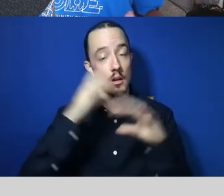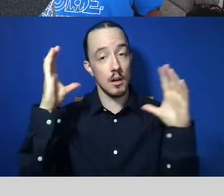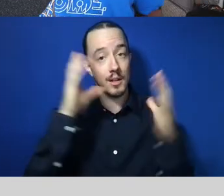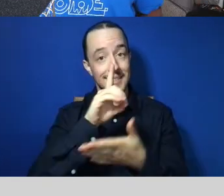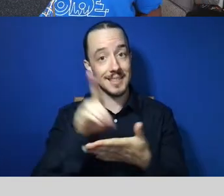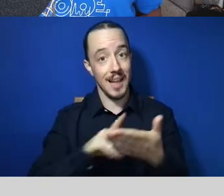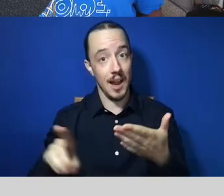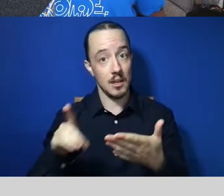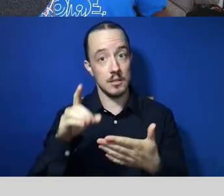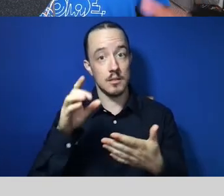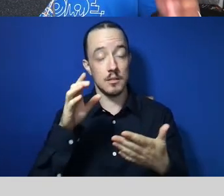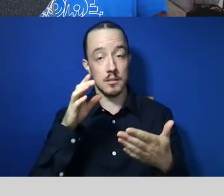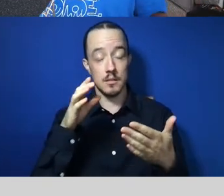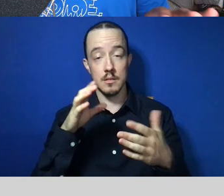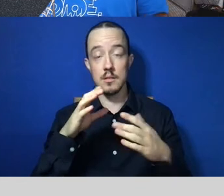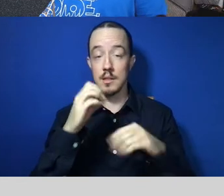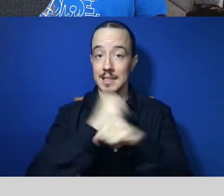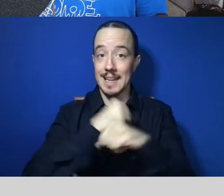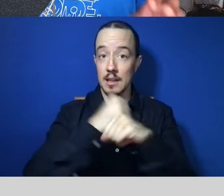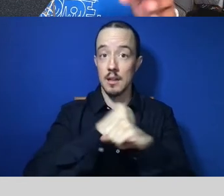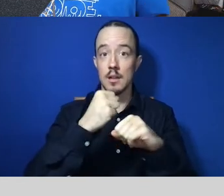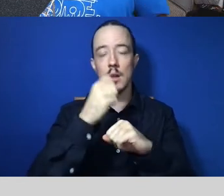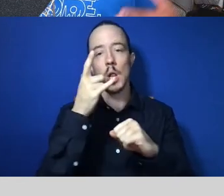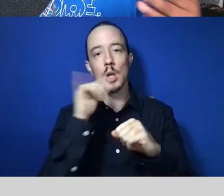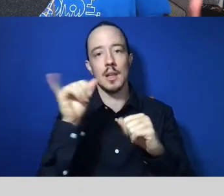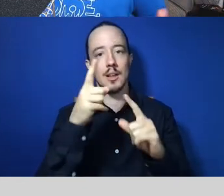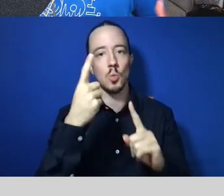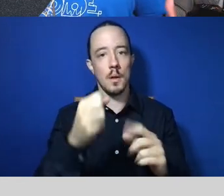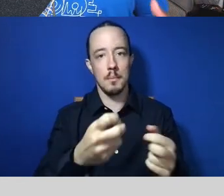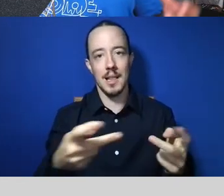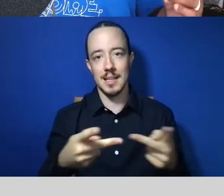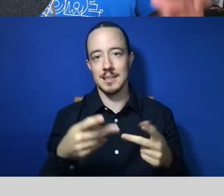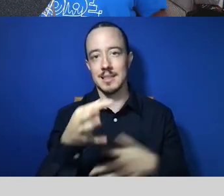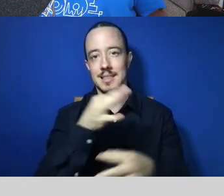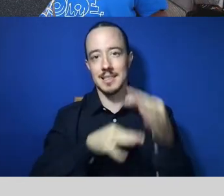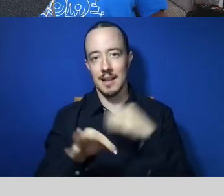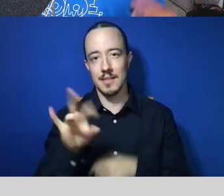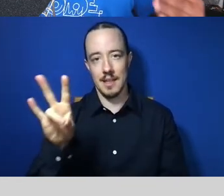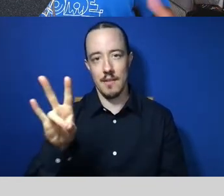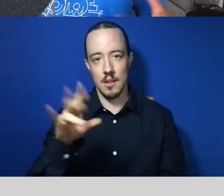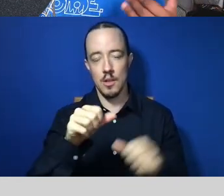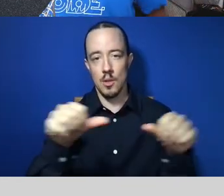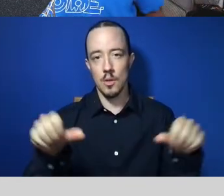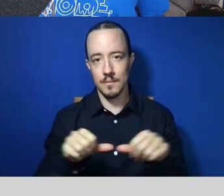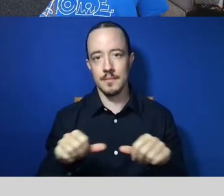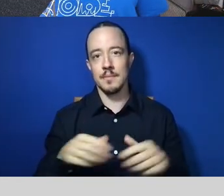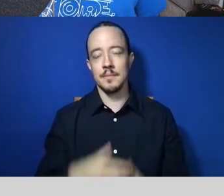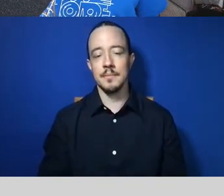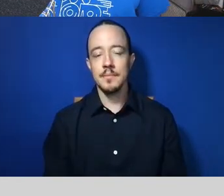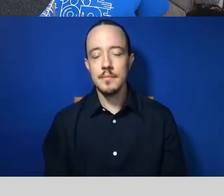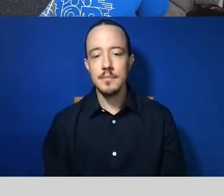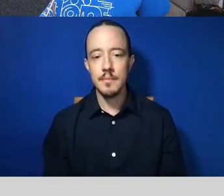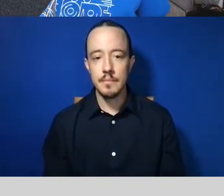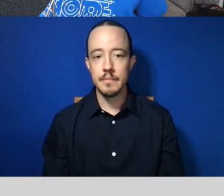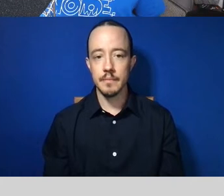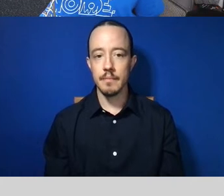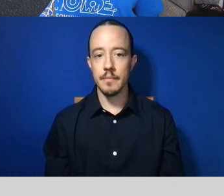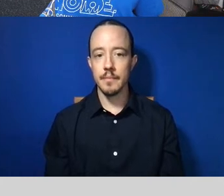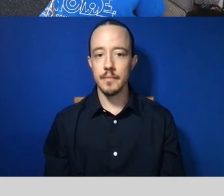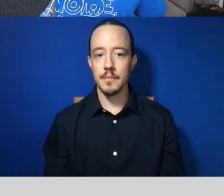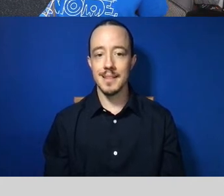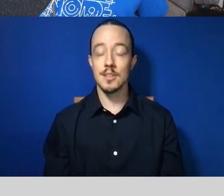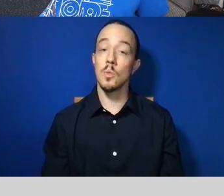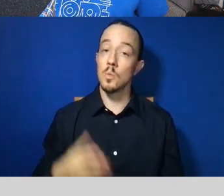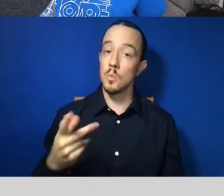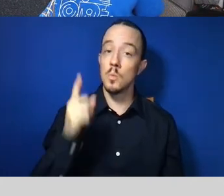actually visualizing this data, all of the data will look as if it's coming from one location instead of seven. And furthermore, we'll say if